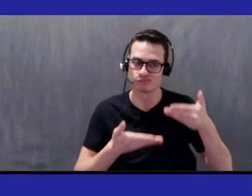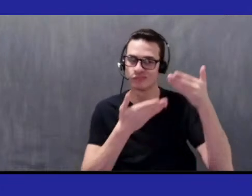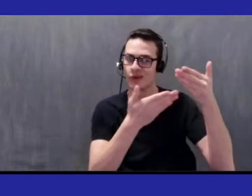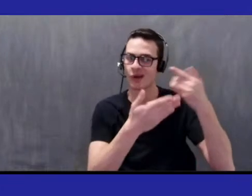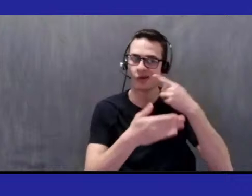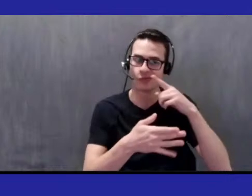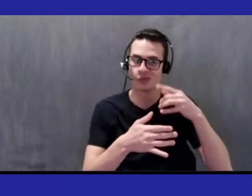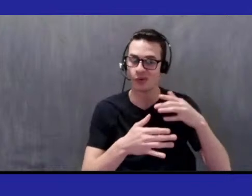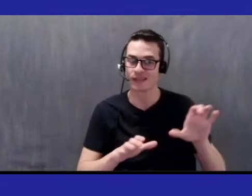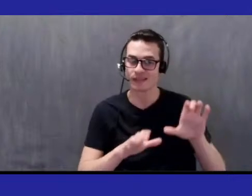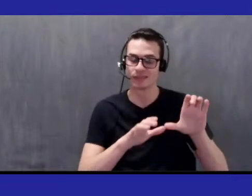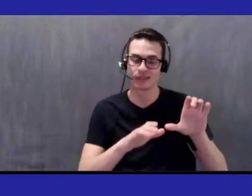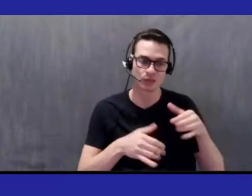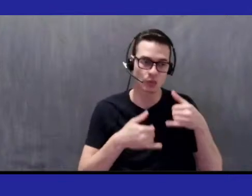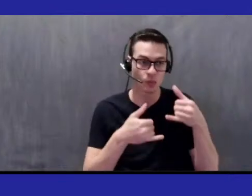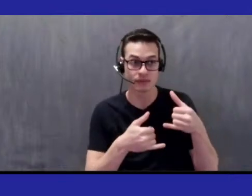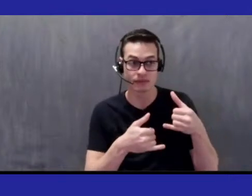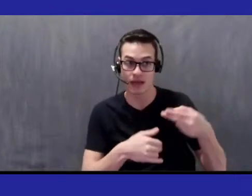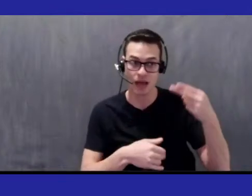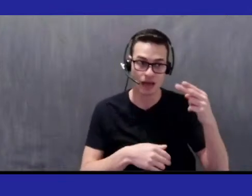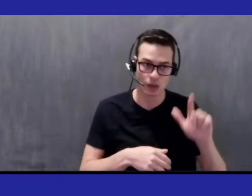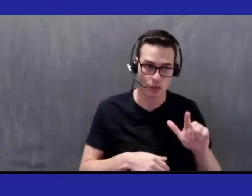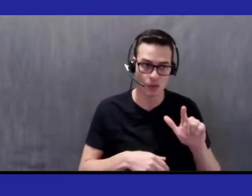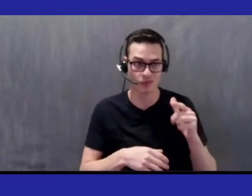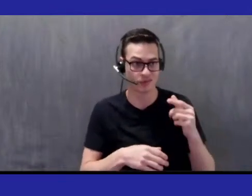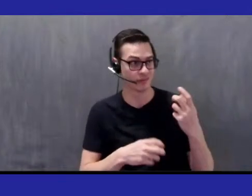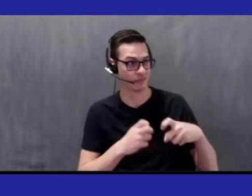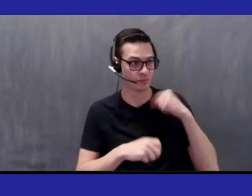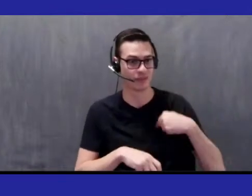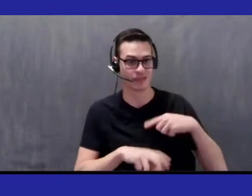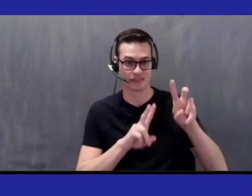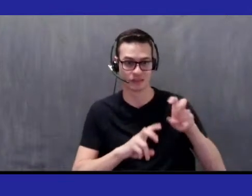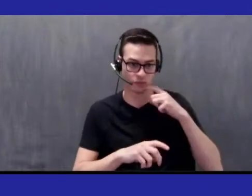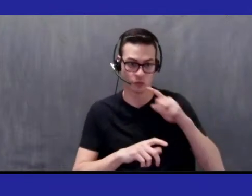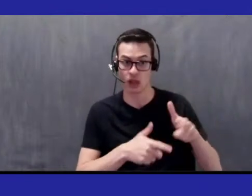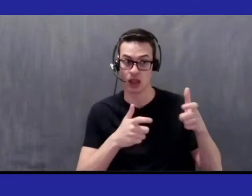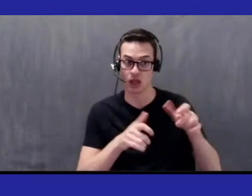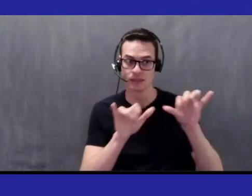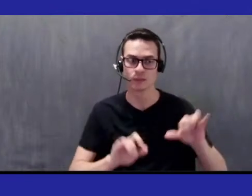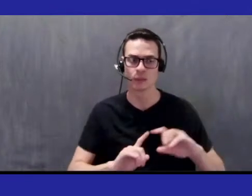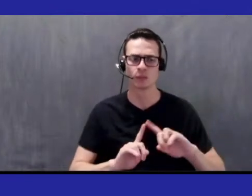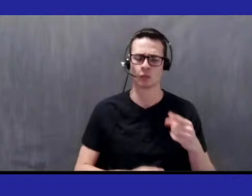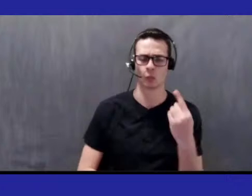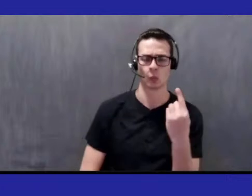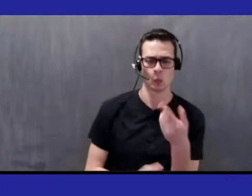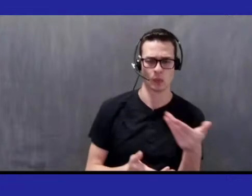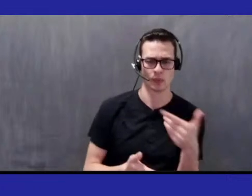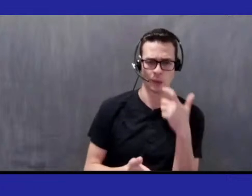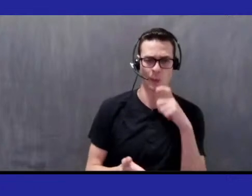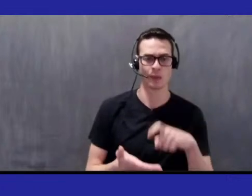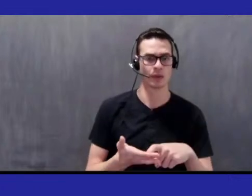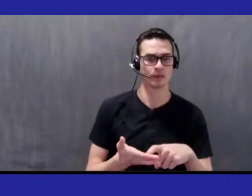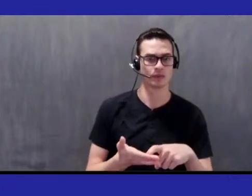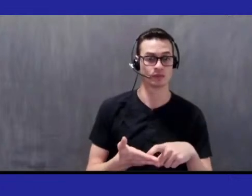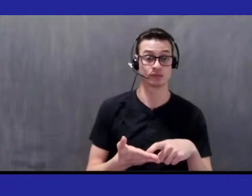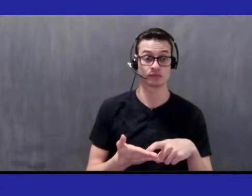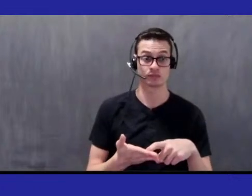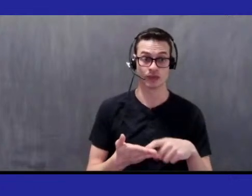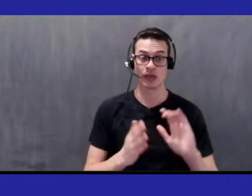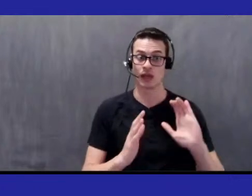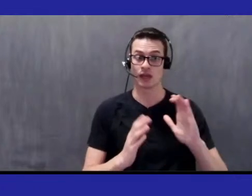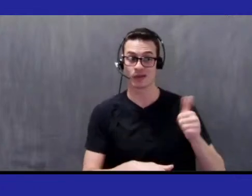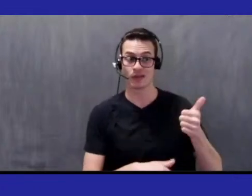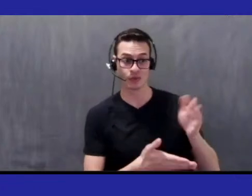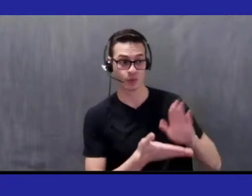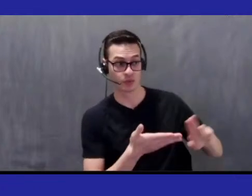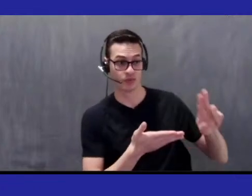high or low. It's hard for me to assess. We're a large system. But I know one thing that at universities, for example, that I've seen that where I'm